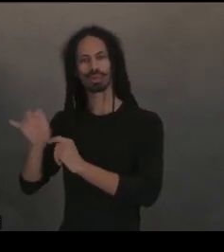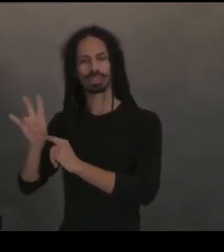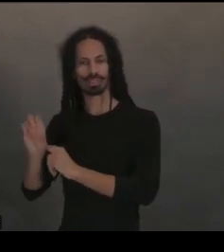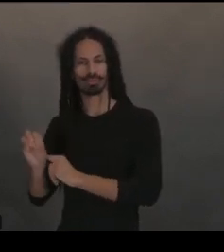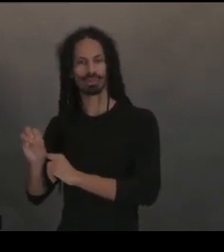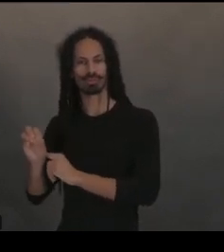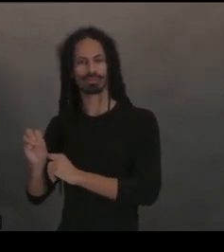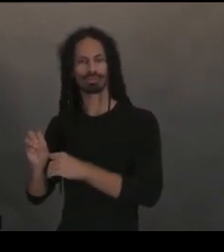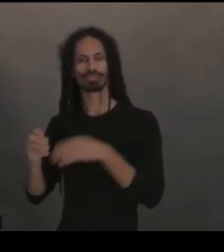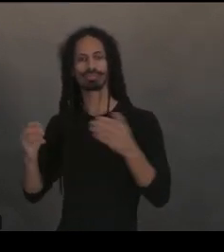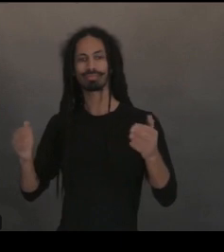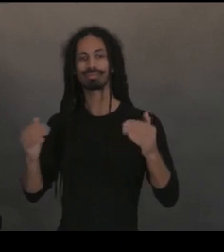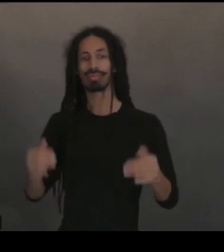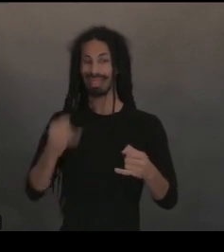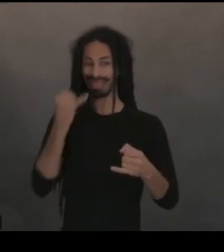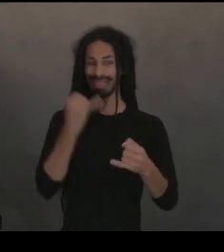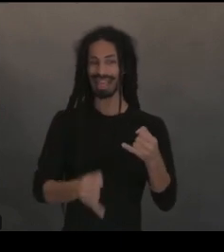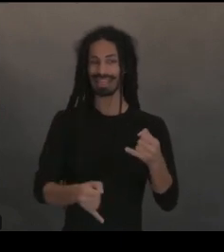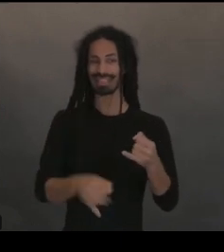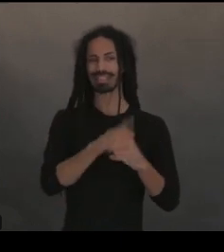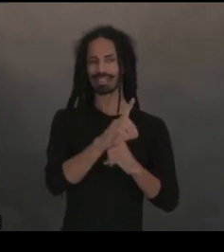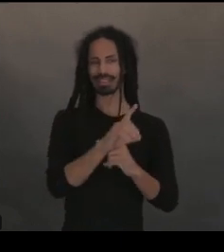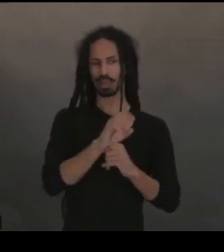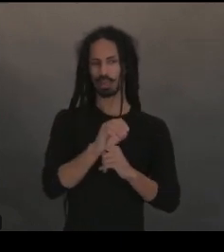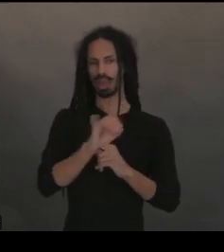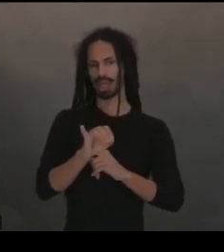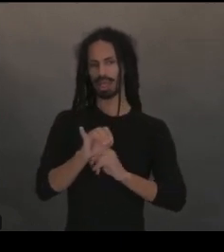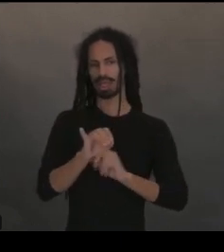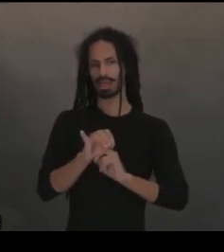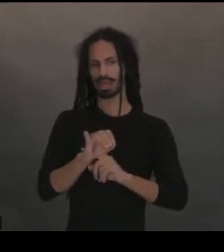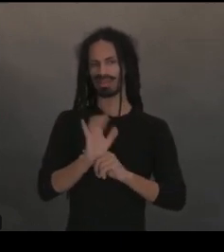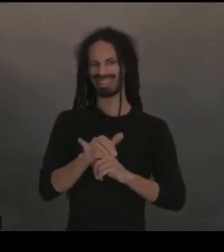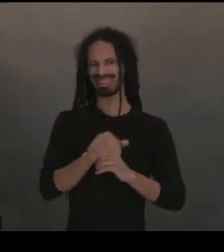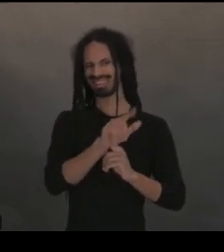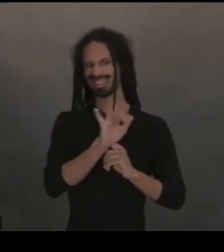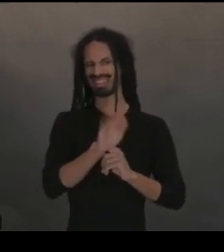our DOI. So that is our link that we put.